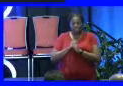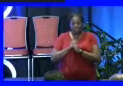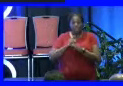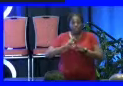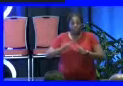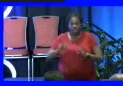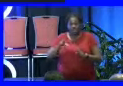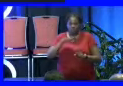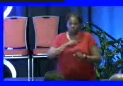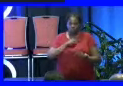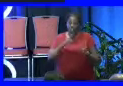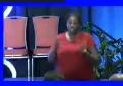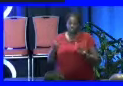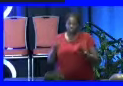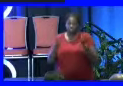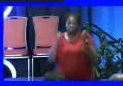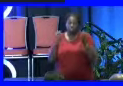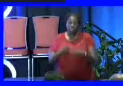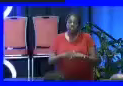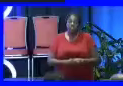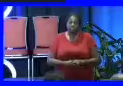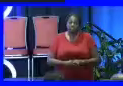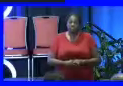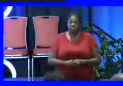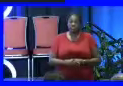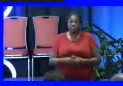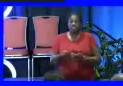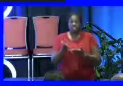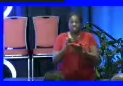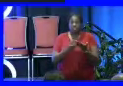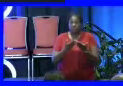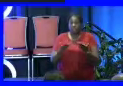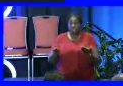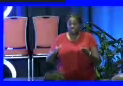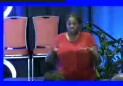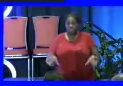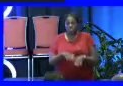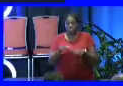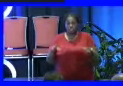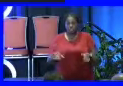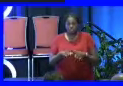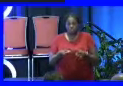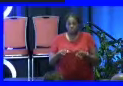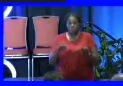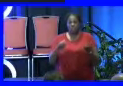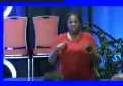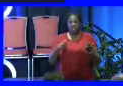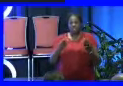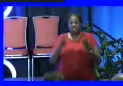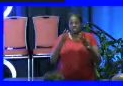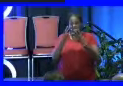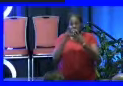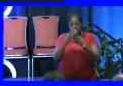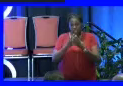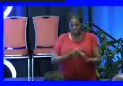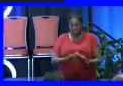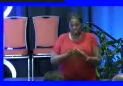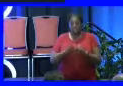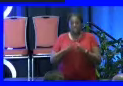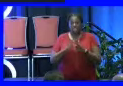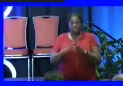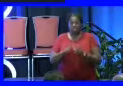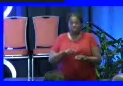data quality issues. Ironically, some of the work that we're doing is surfacing those and addressing them. So one of